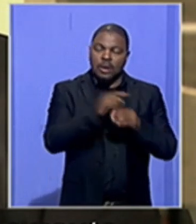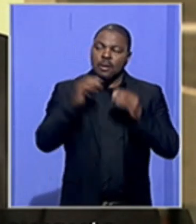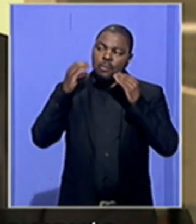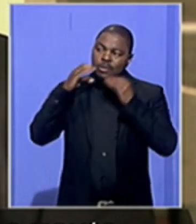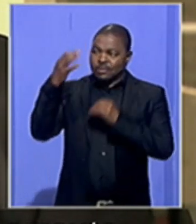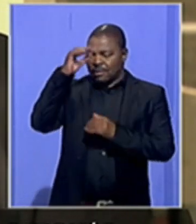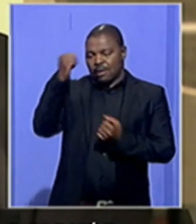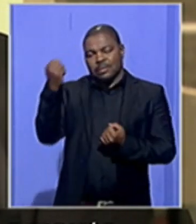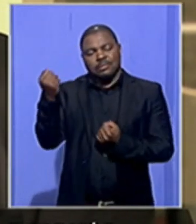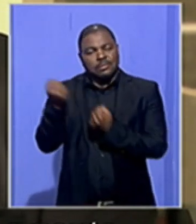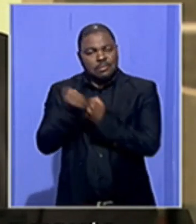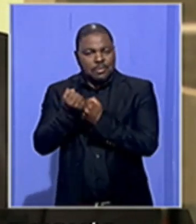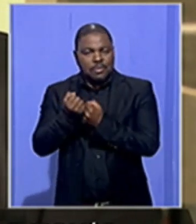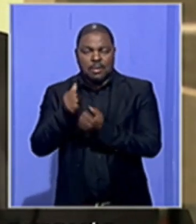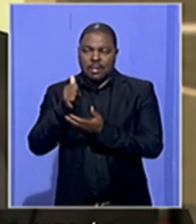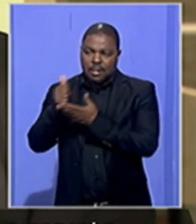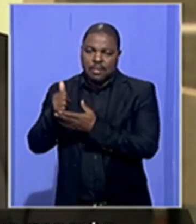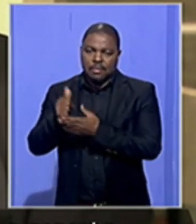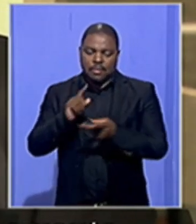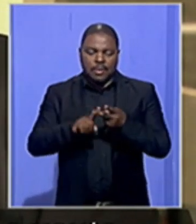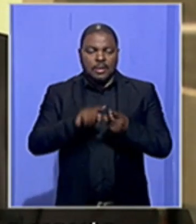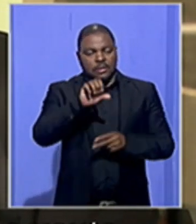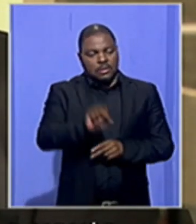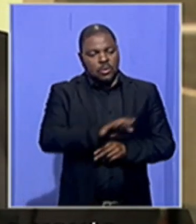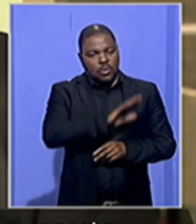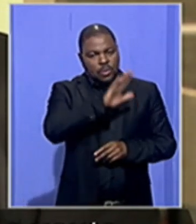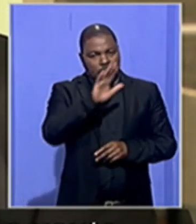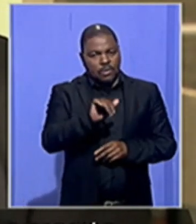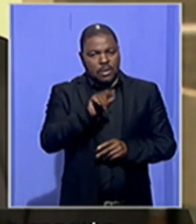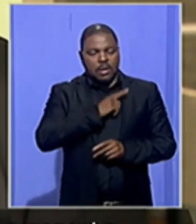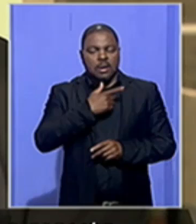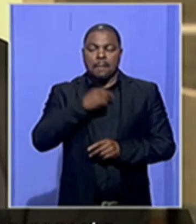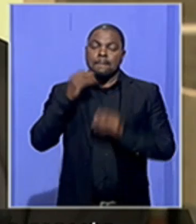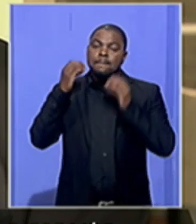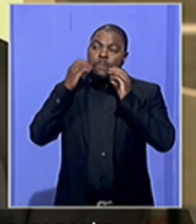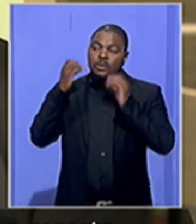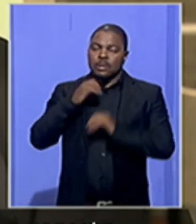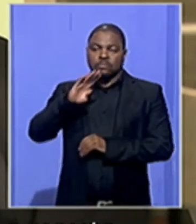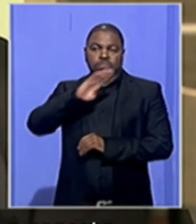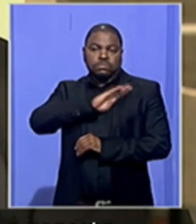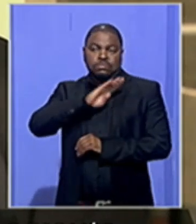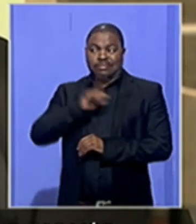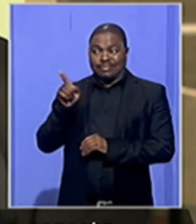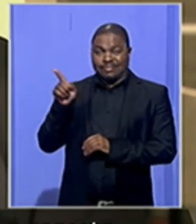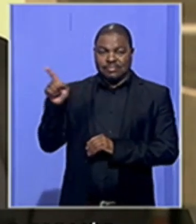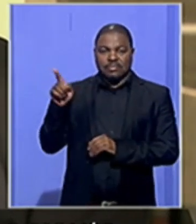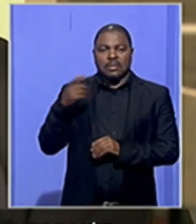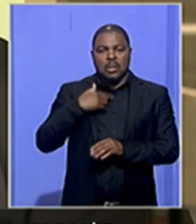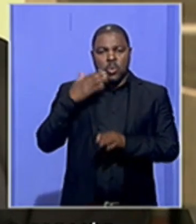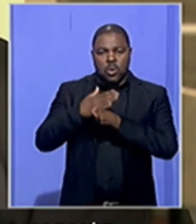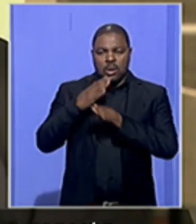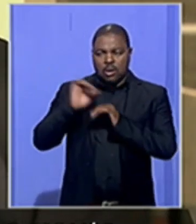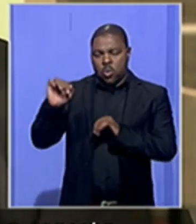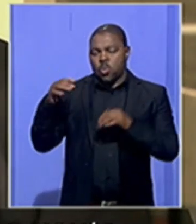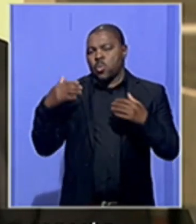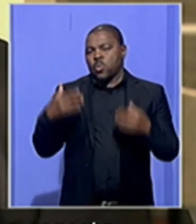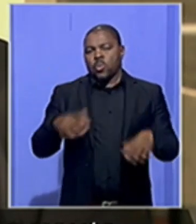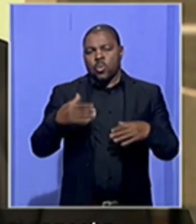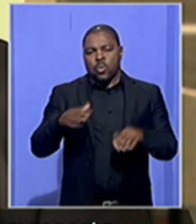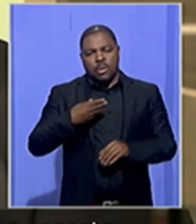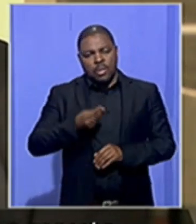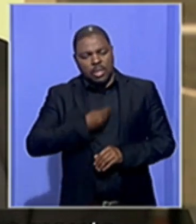to thank our our Mozambican Defense Force by the great jobs that they are doing there. Young